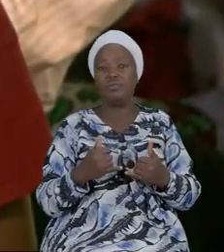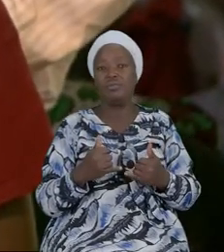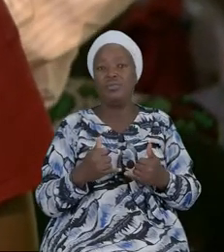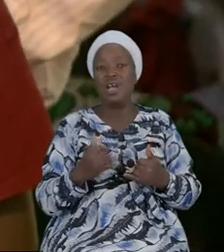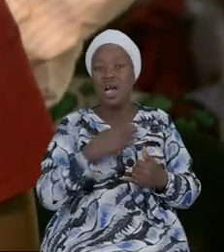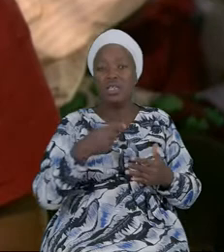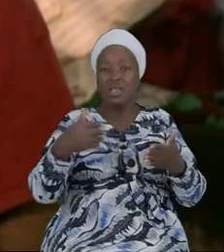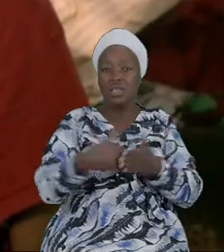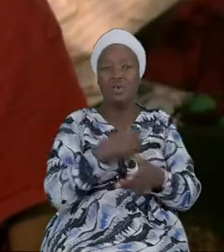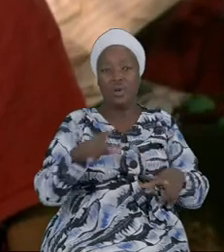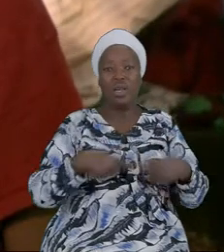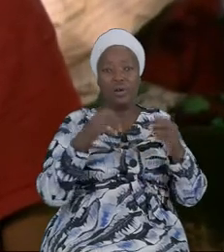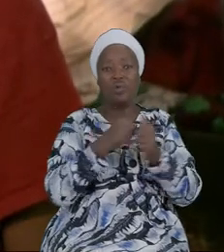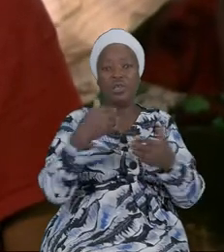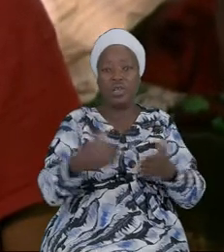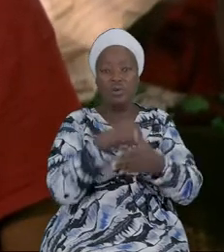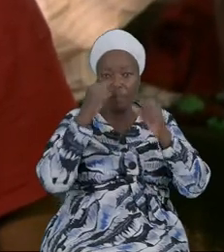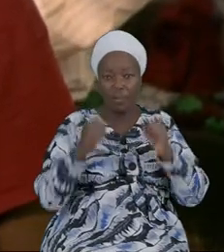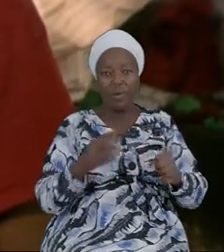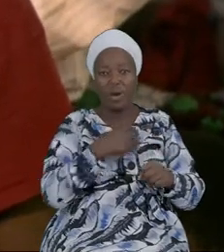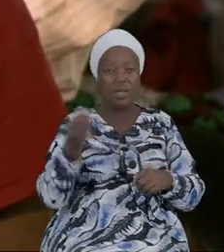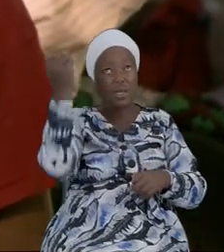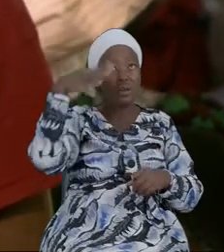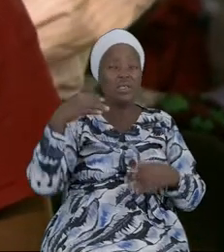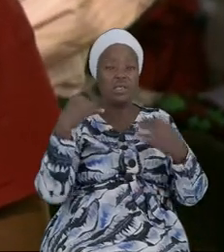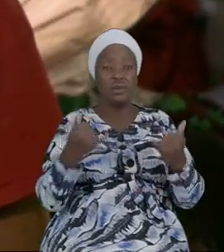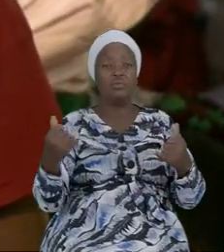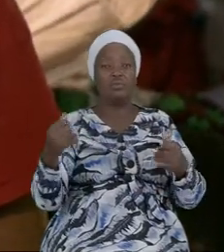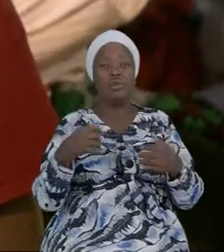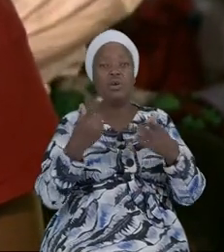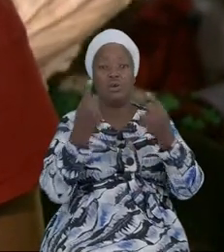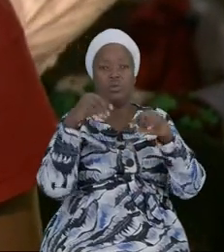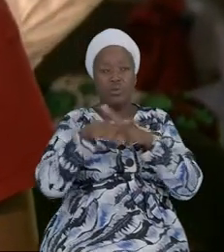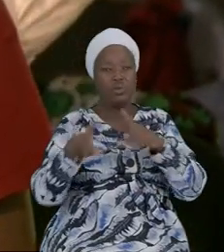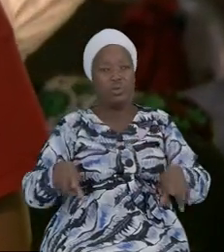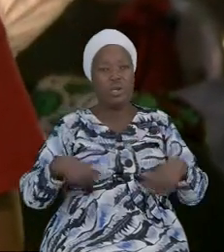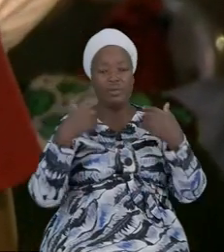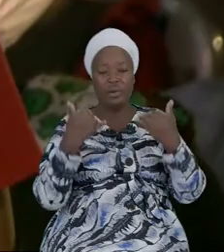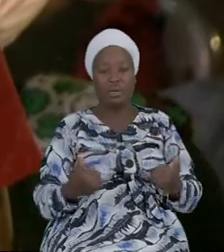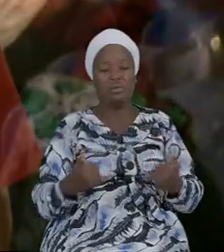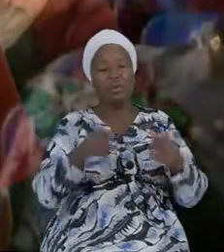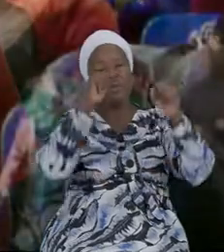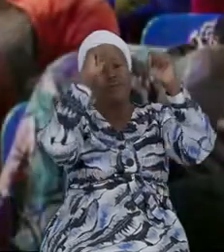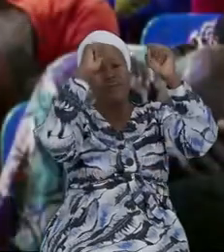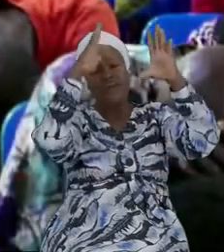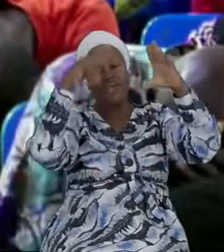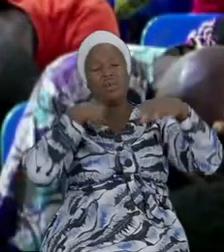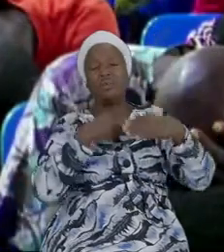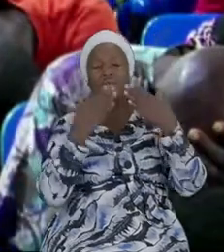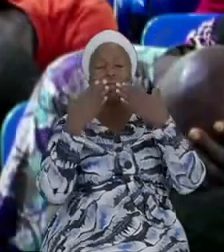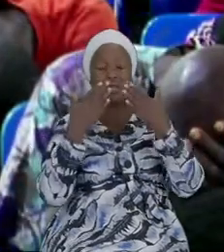And the new life, or the new power and the grace, take over your life right now. Father, we thank